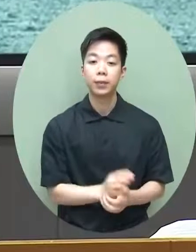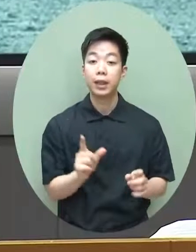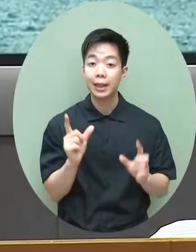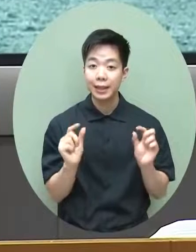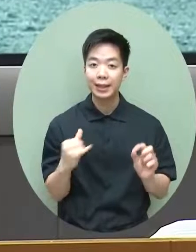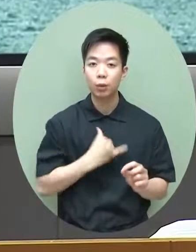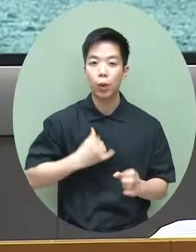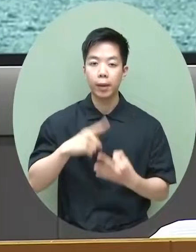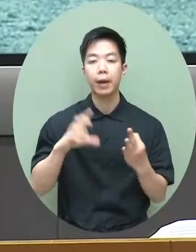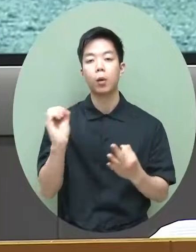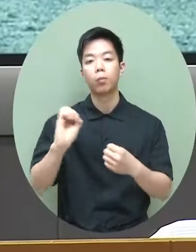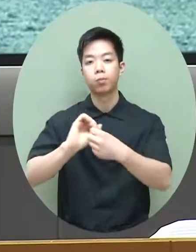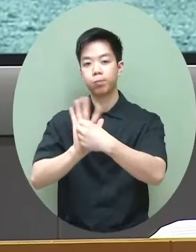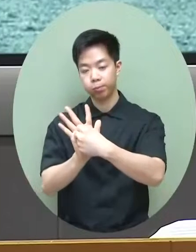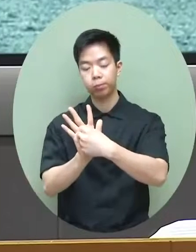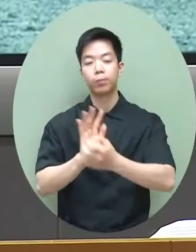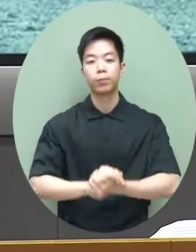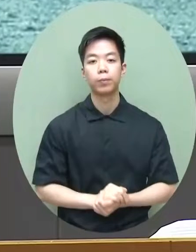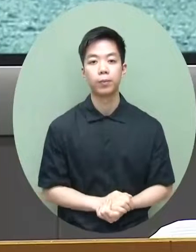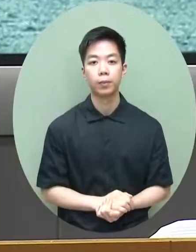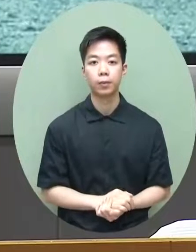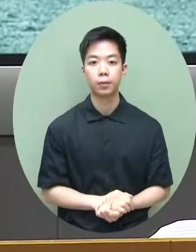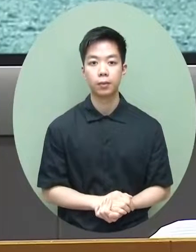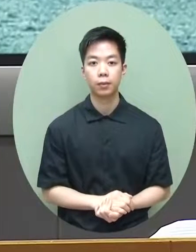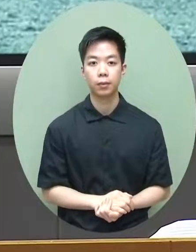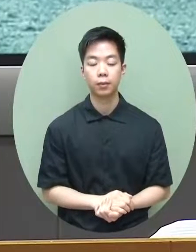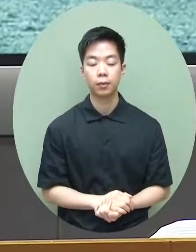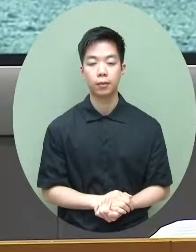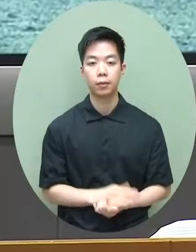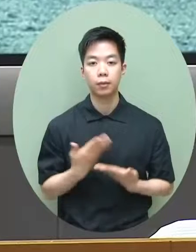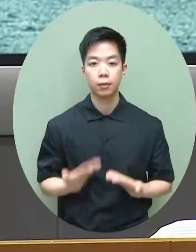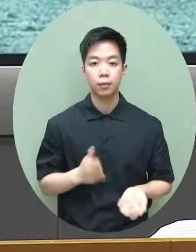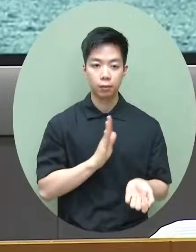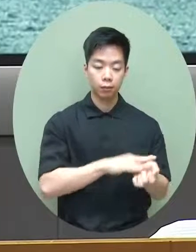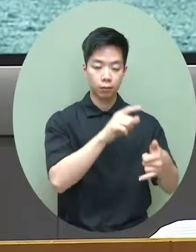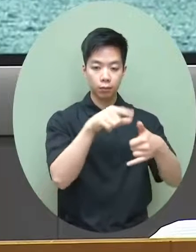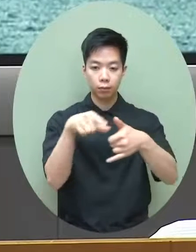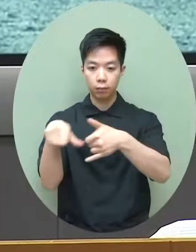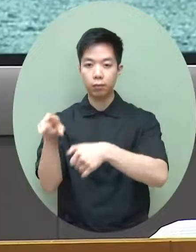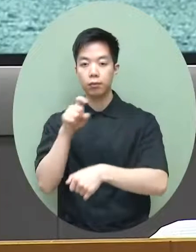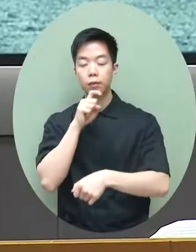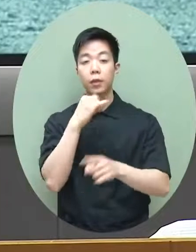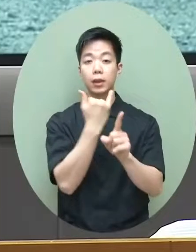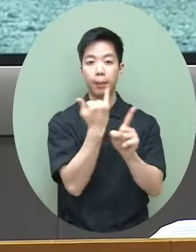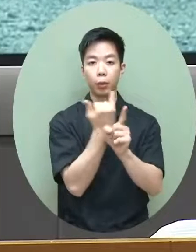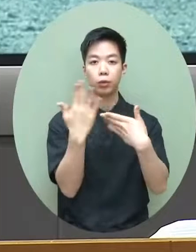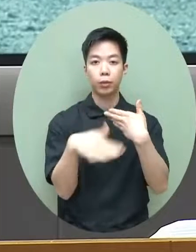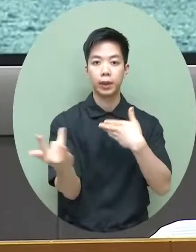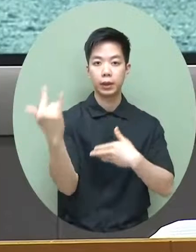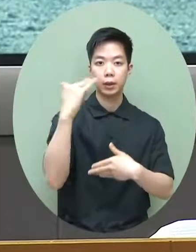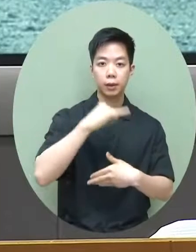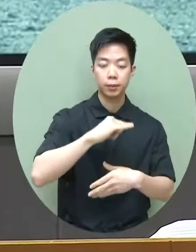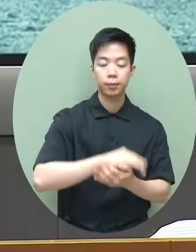L452R strain. They're all suspected to be Omicron cases. As for today's cases, there are 16 imported cases,